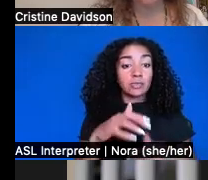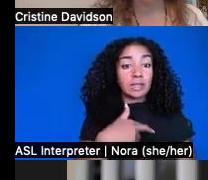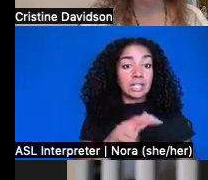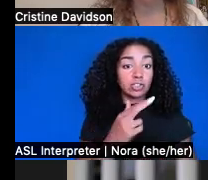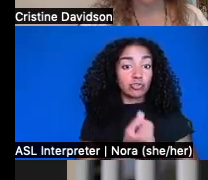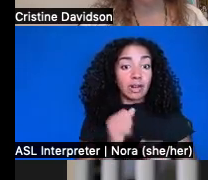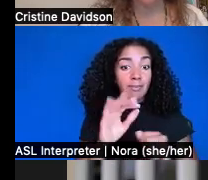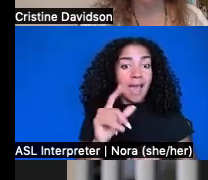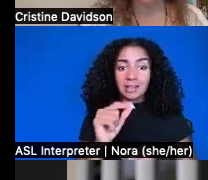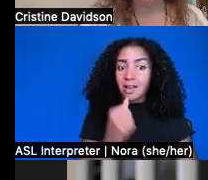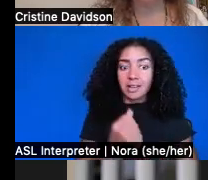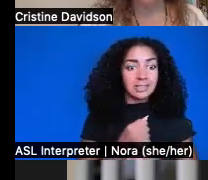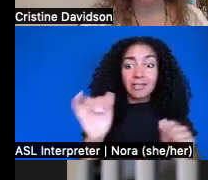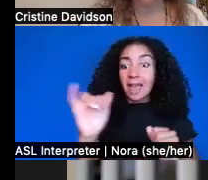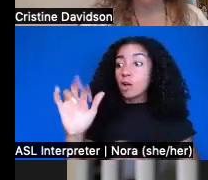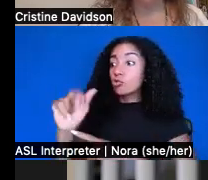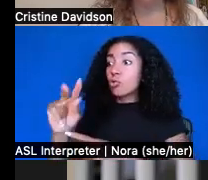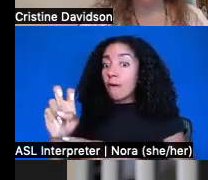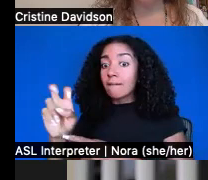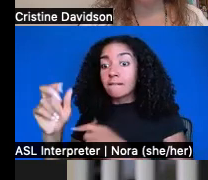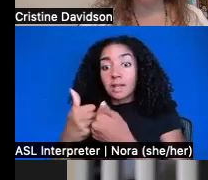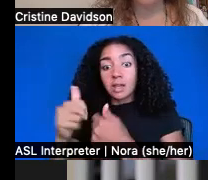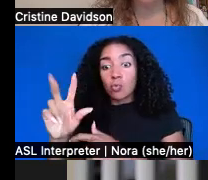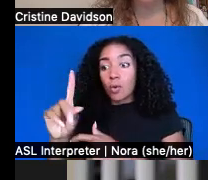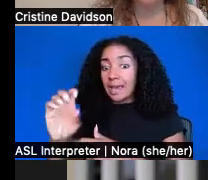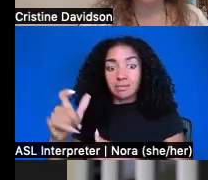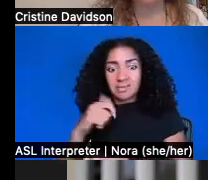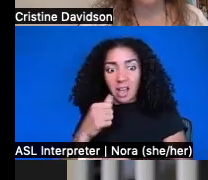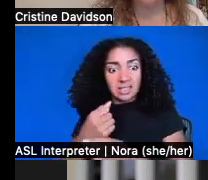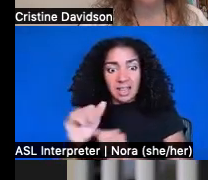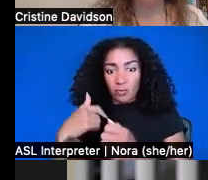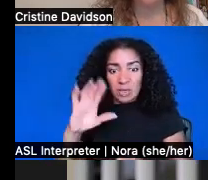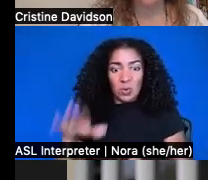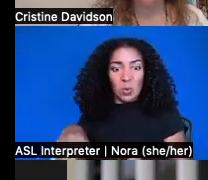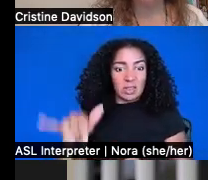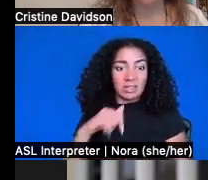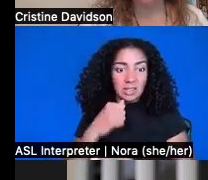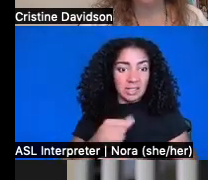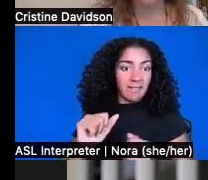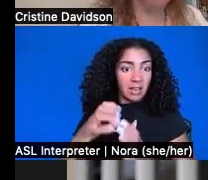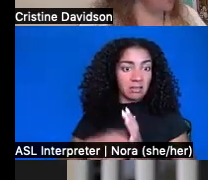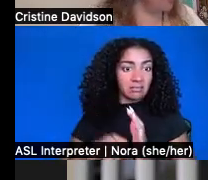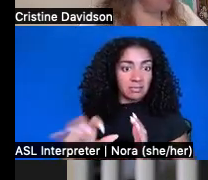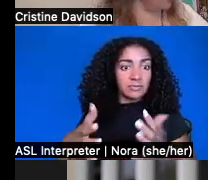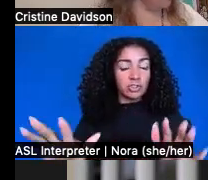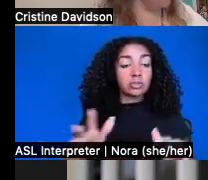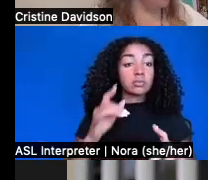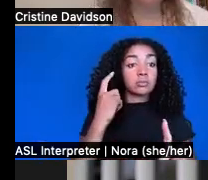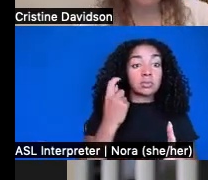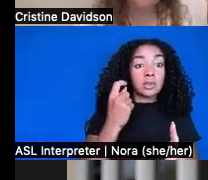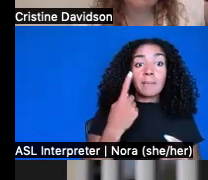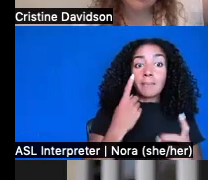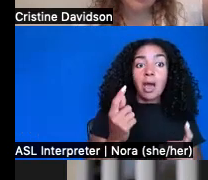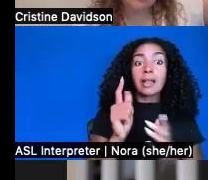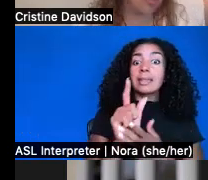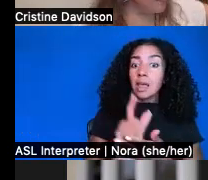at threat to lose whatever gains we have made. It was finally legal in 1978 for us to even, to